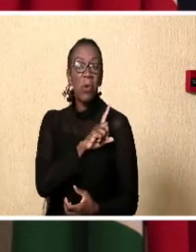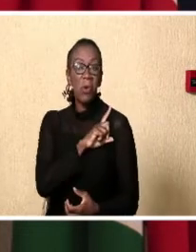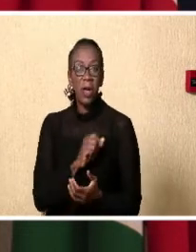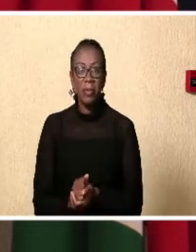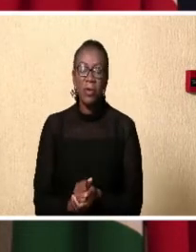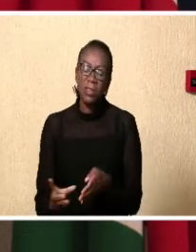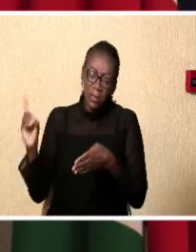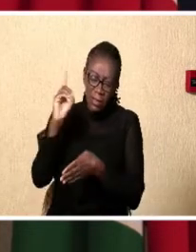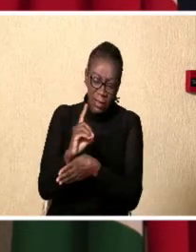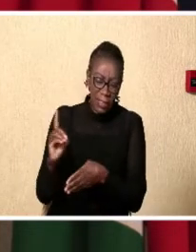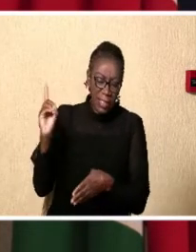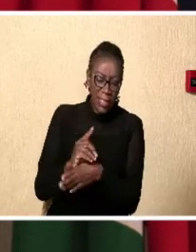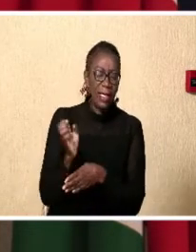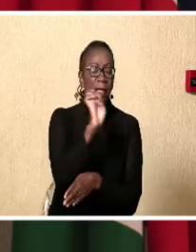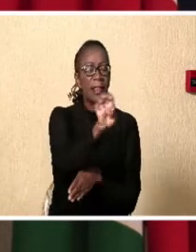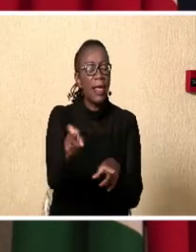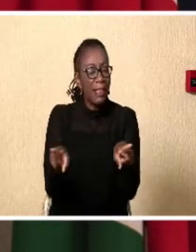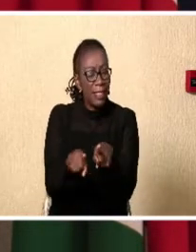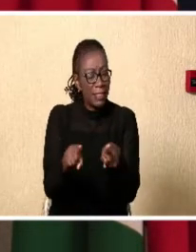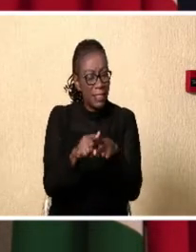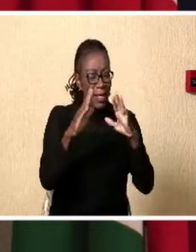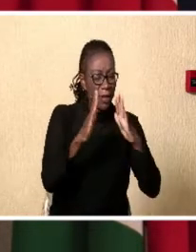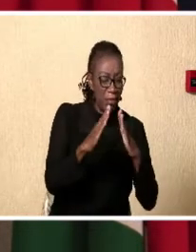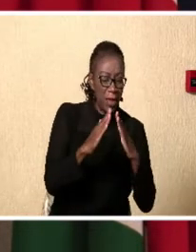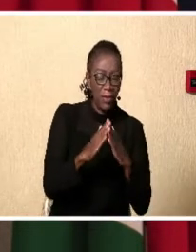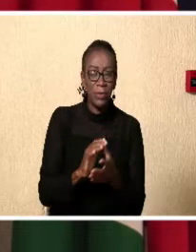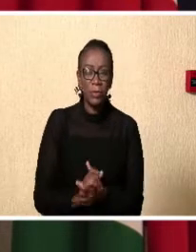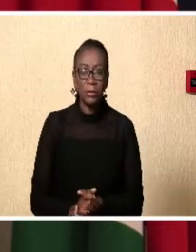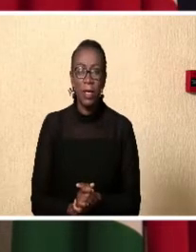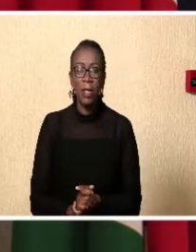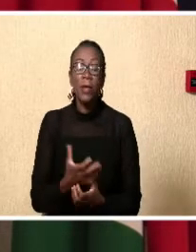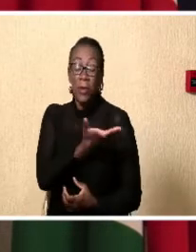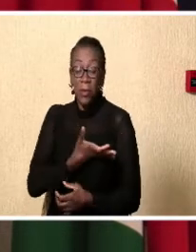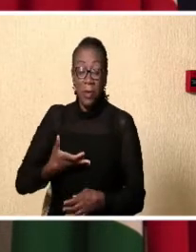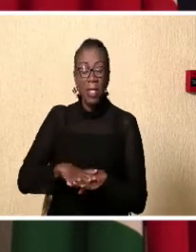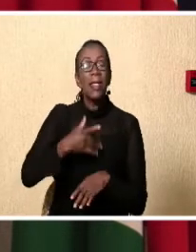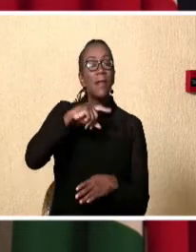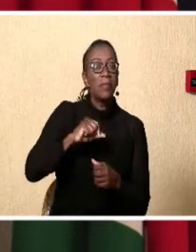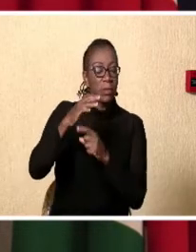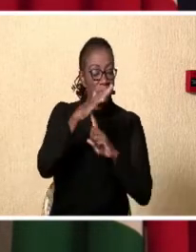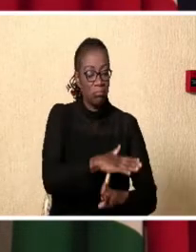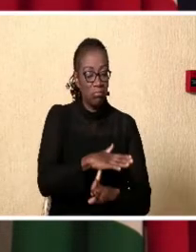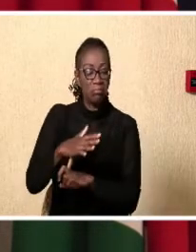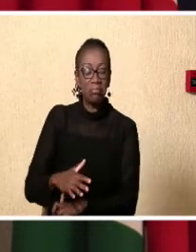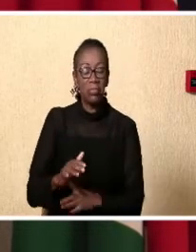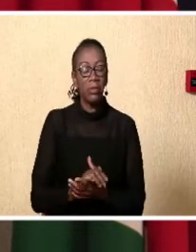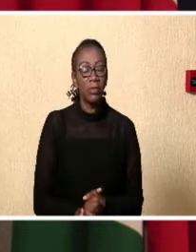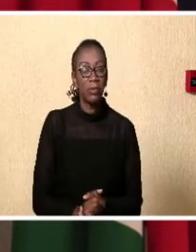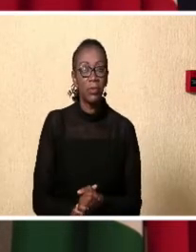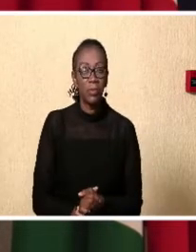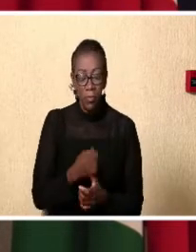abuse against women or abuse against men, and also against children. When you look at